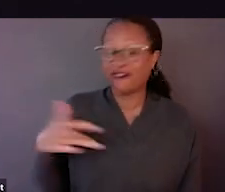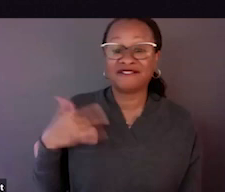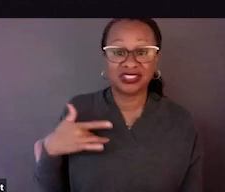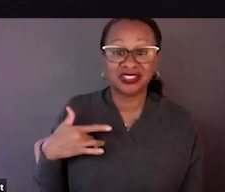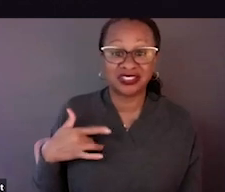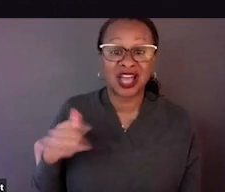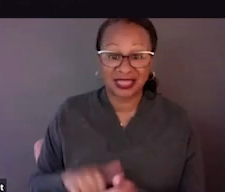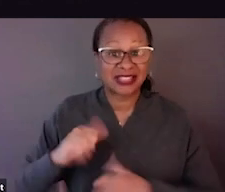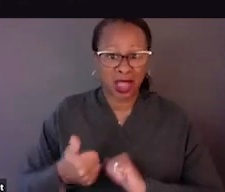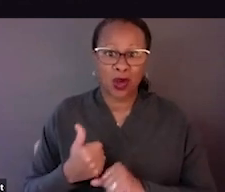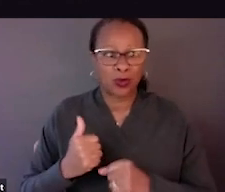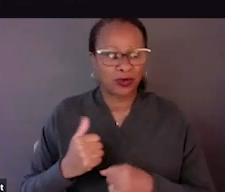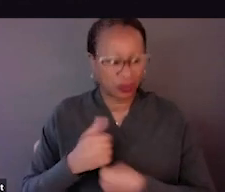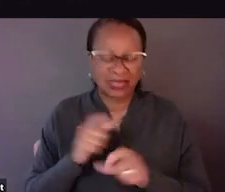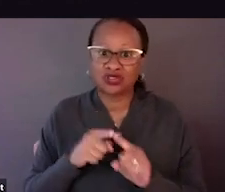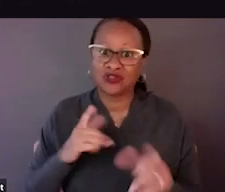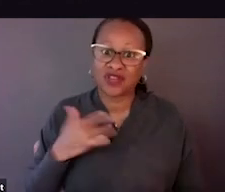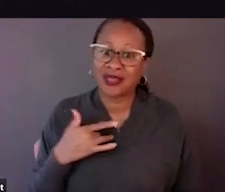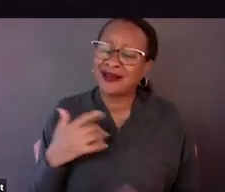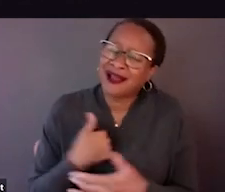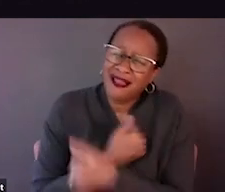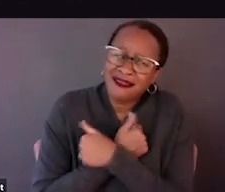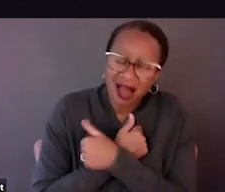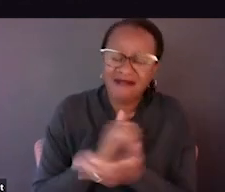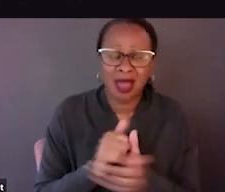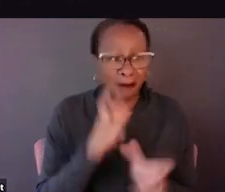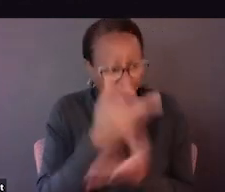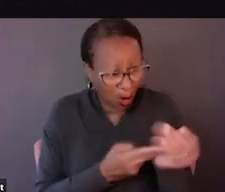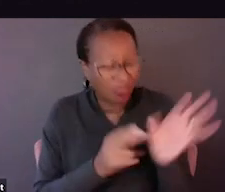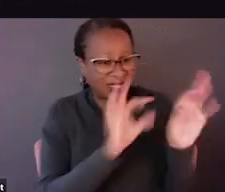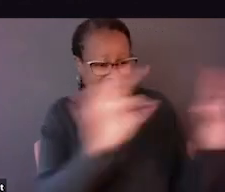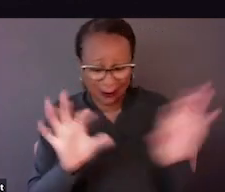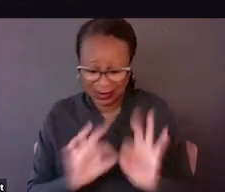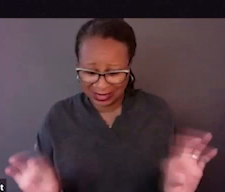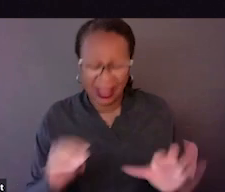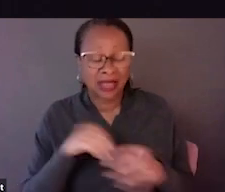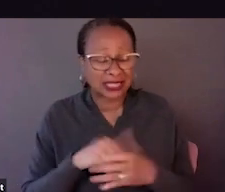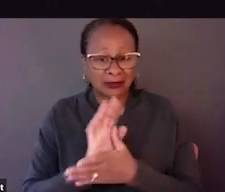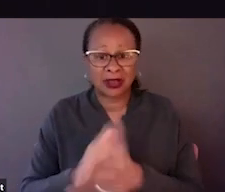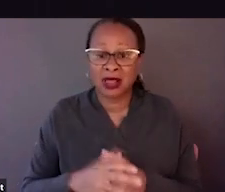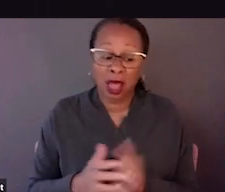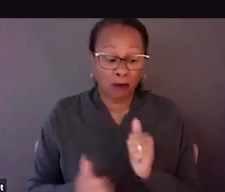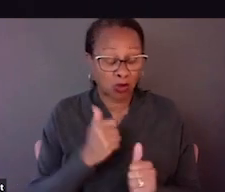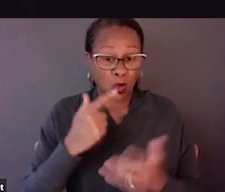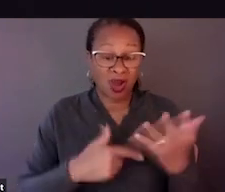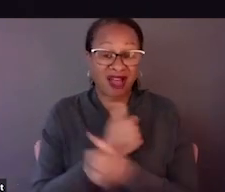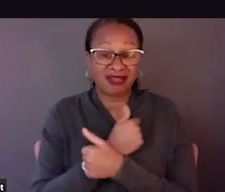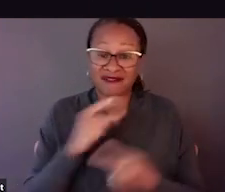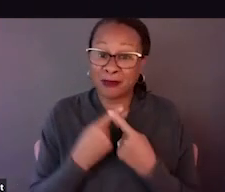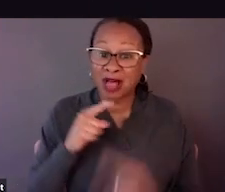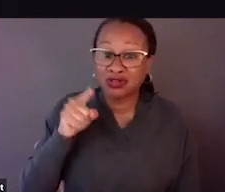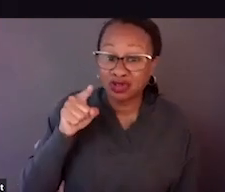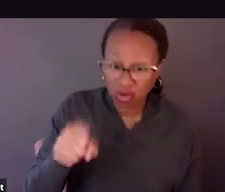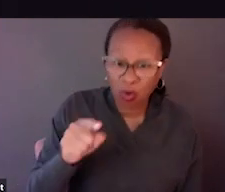how you're made to feel. And I love that you put those, what I mostly loved about Stamped from the beginning is that you didn't